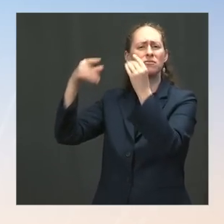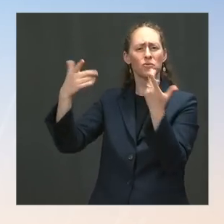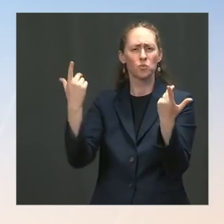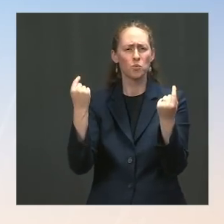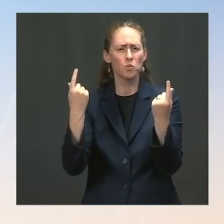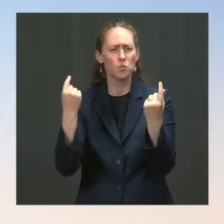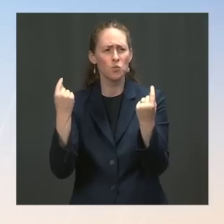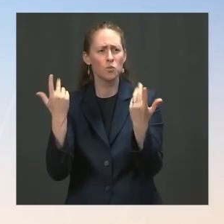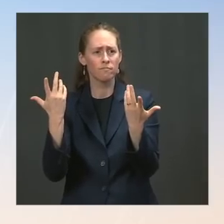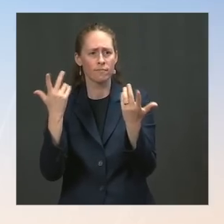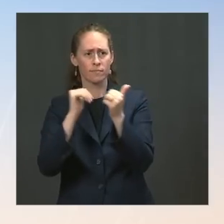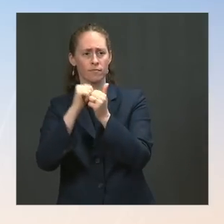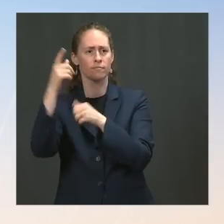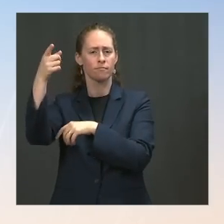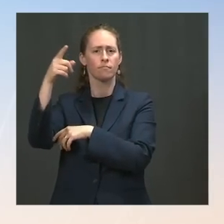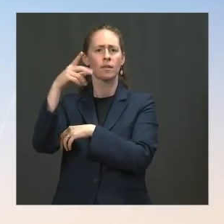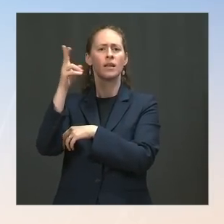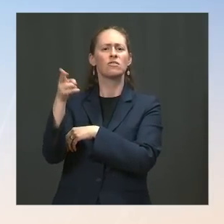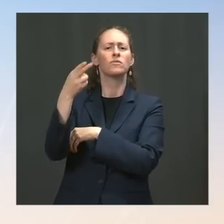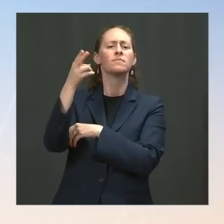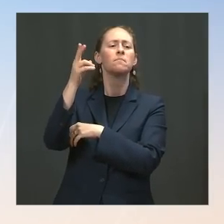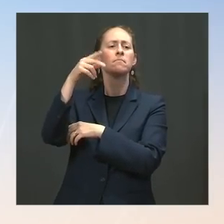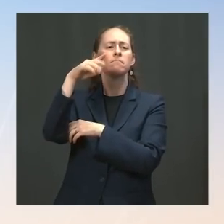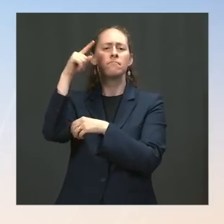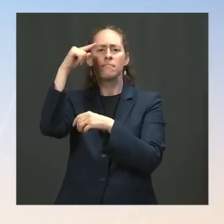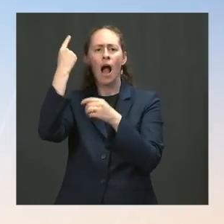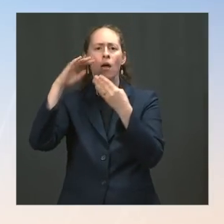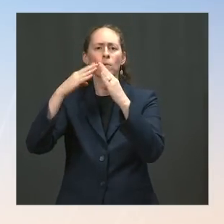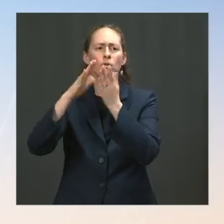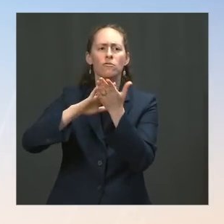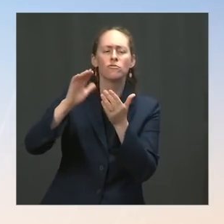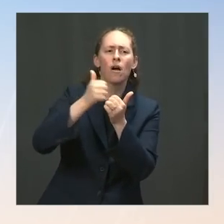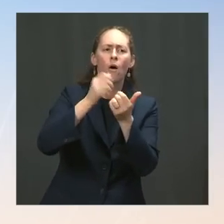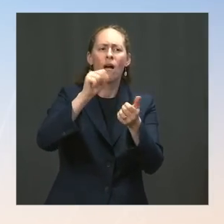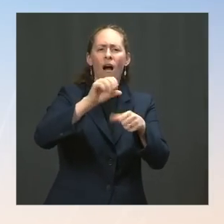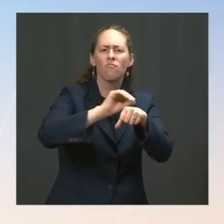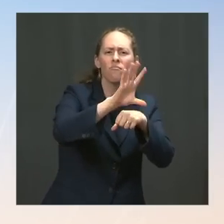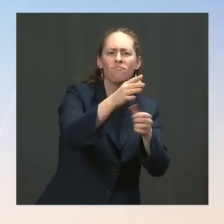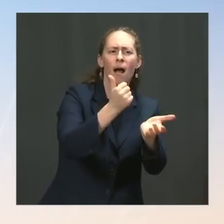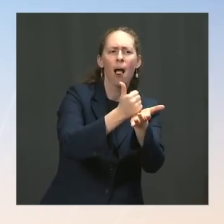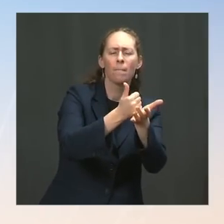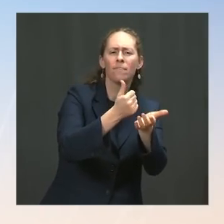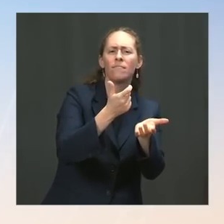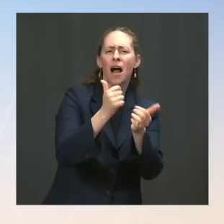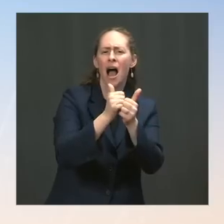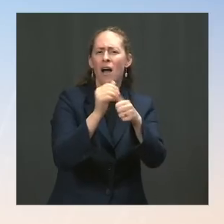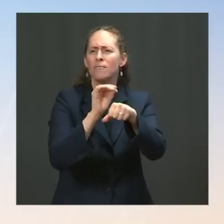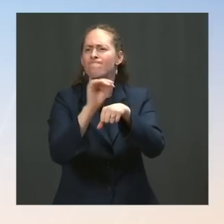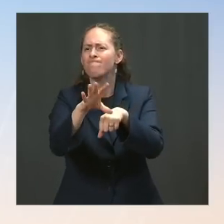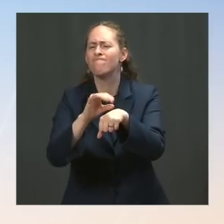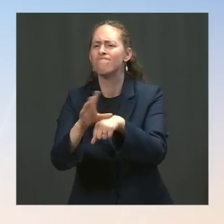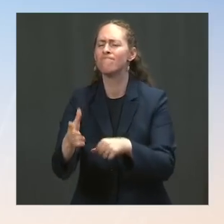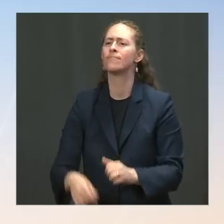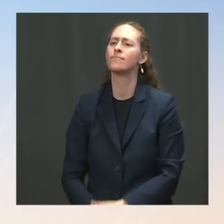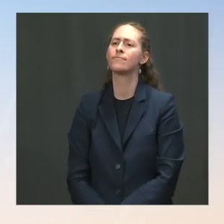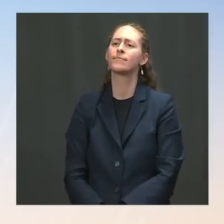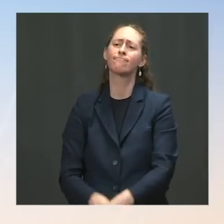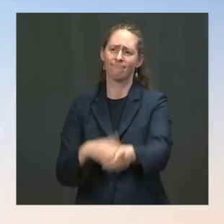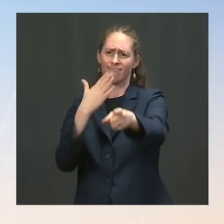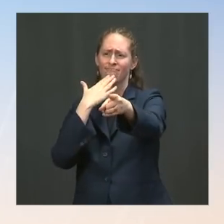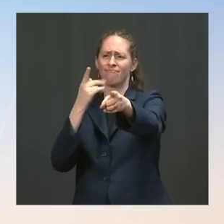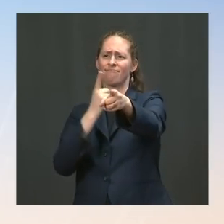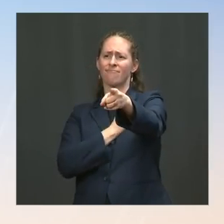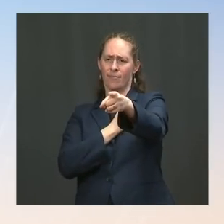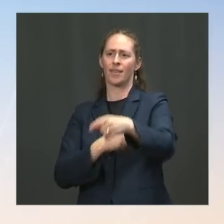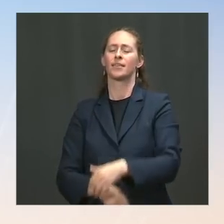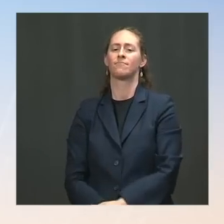to help keep their students safe? Thank you for that question. I visited Howard University about a month ago, and I was so impressed with how they stood up